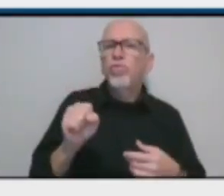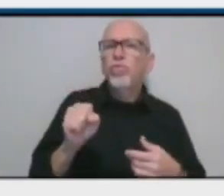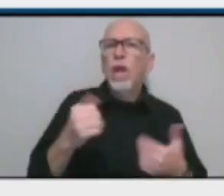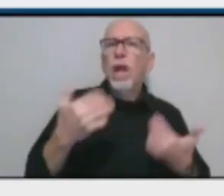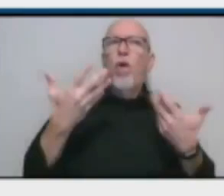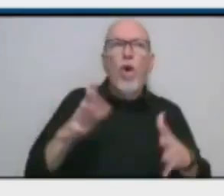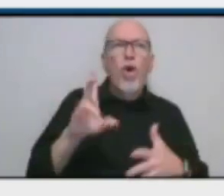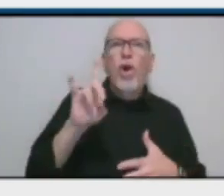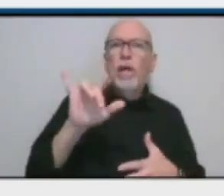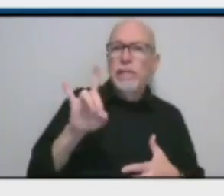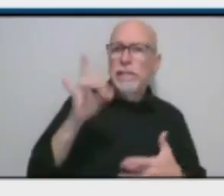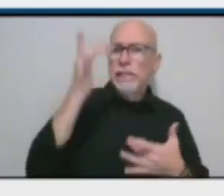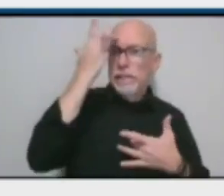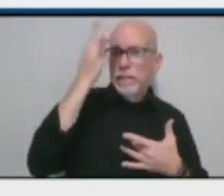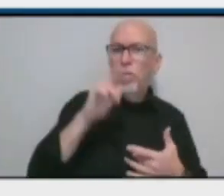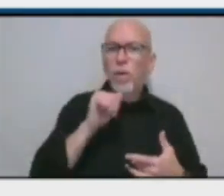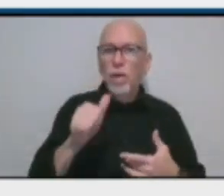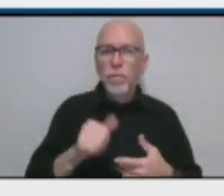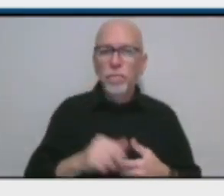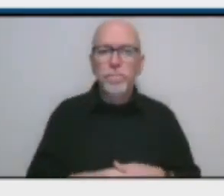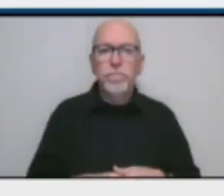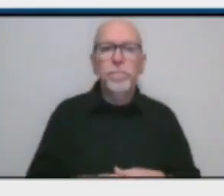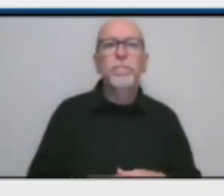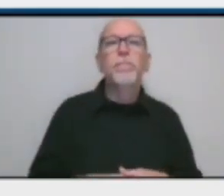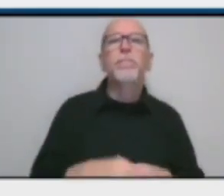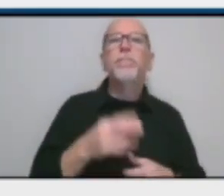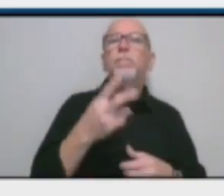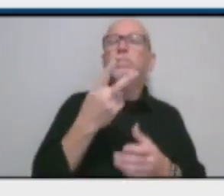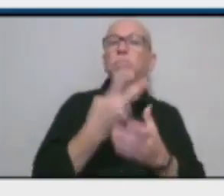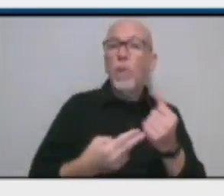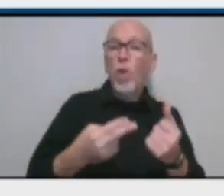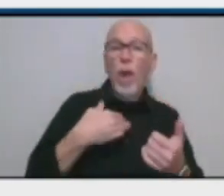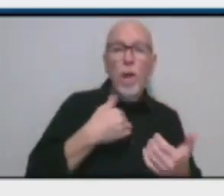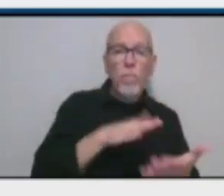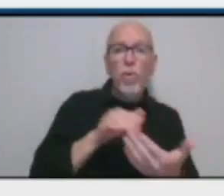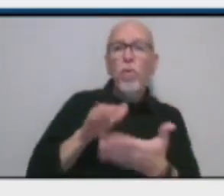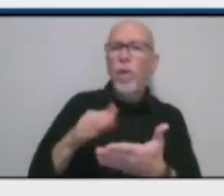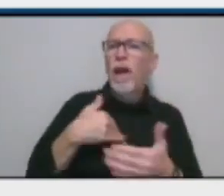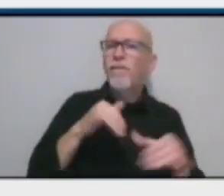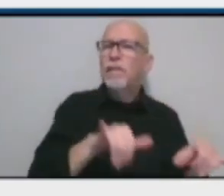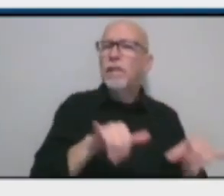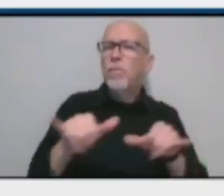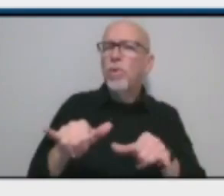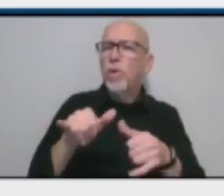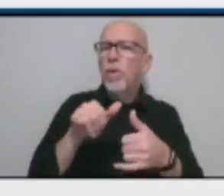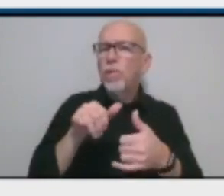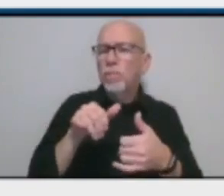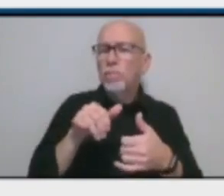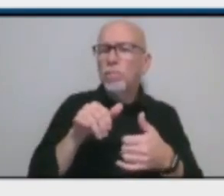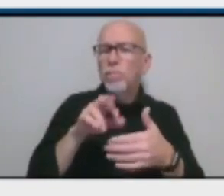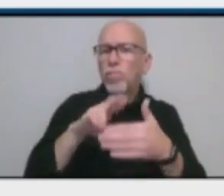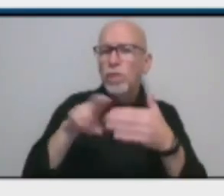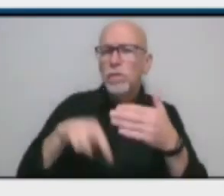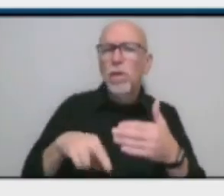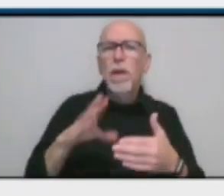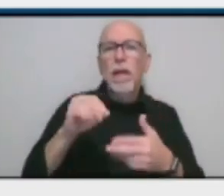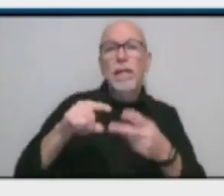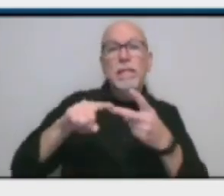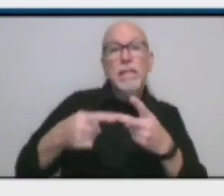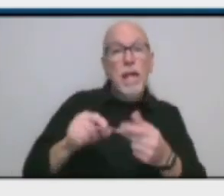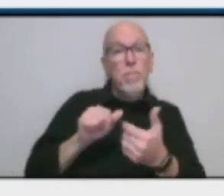infected. Both approaches yielded similar results, and the second approach was also validated with experimental